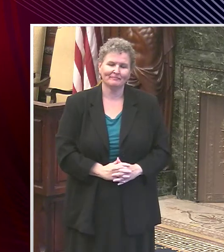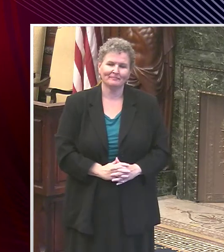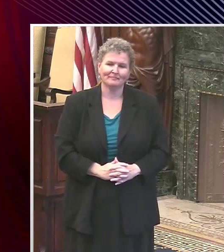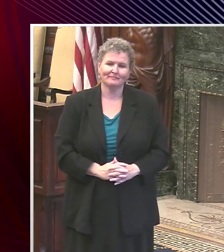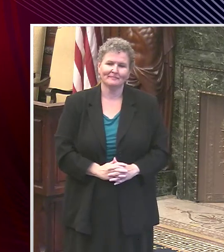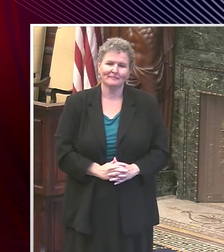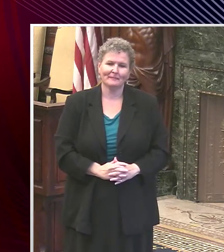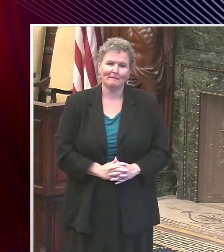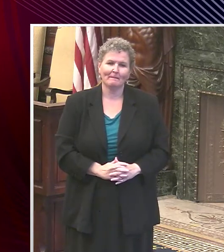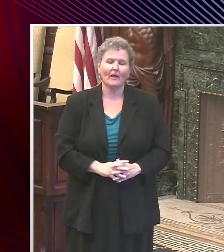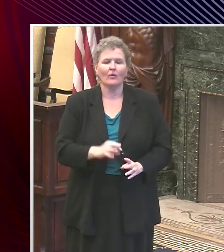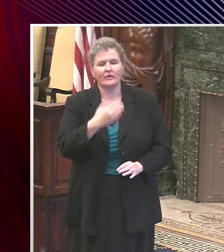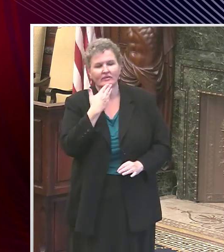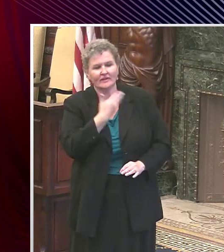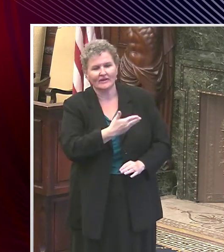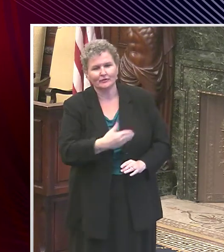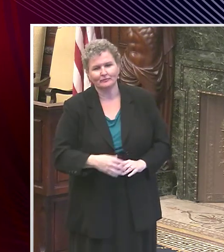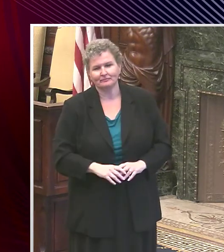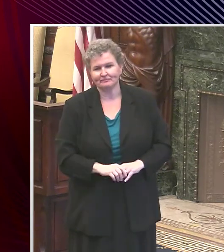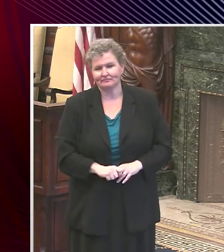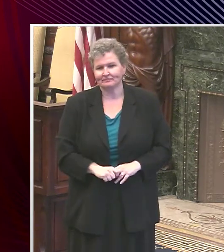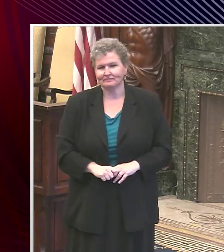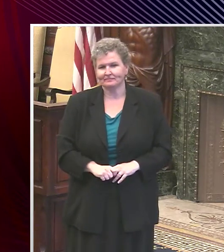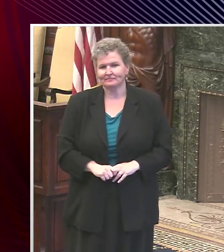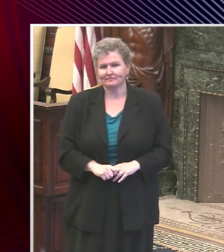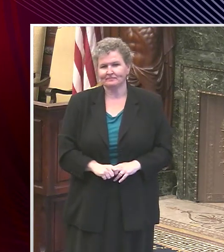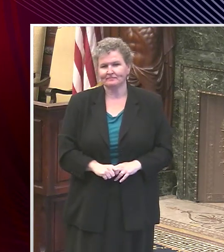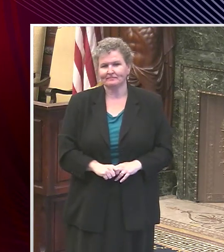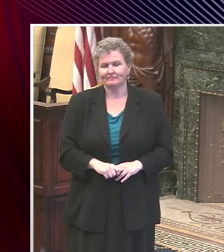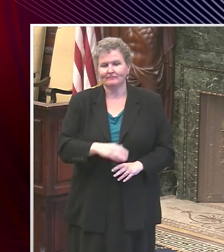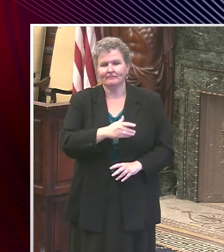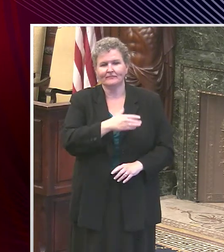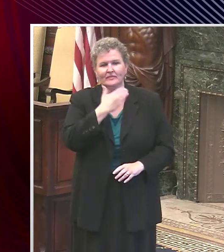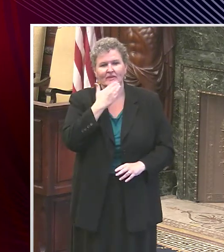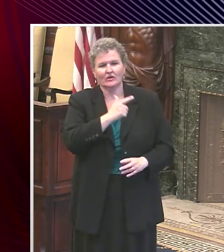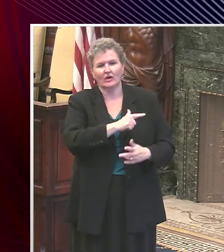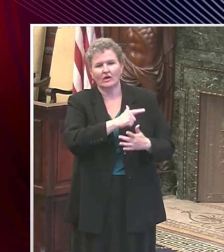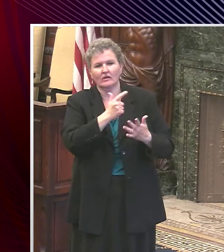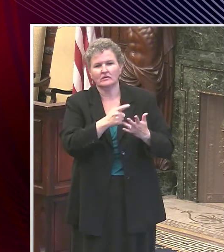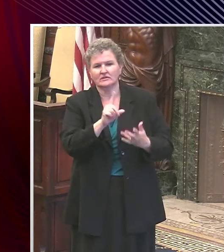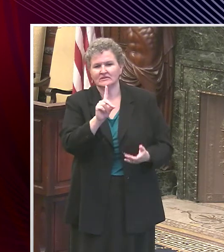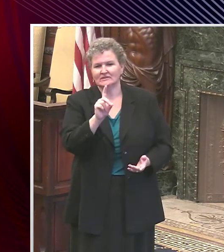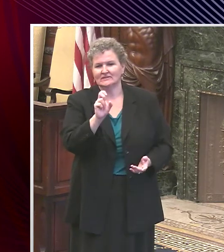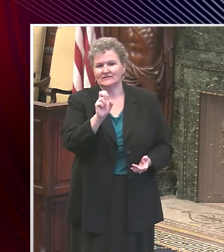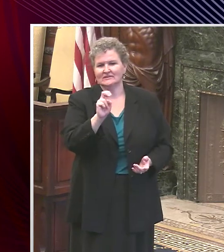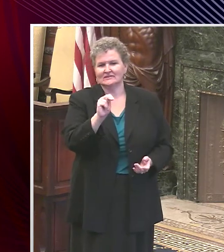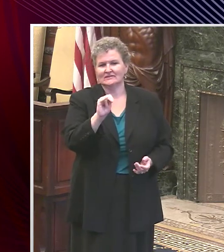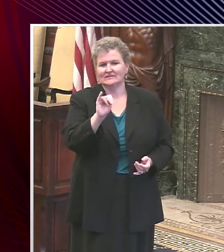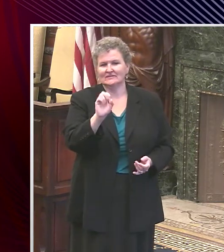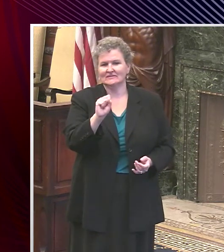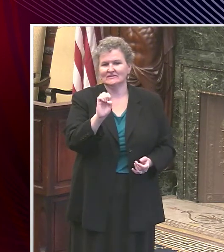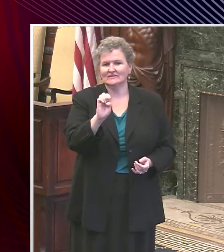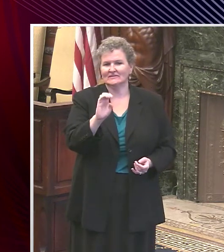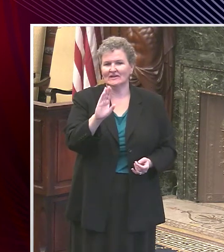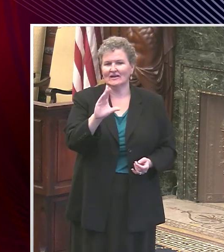Okay, thank you. Thank you, Laura. We will move to Denise Clay of Philadelphia